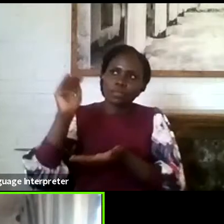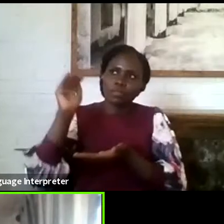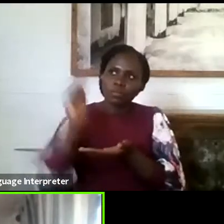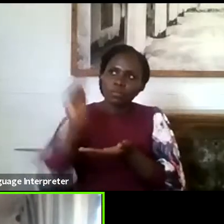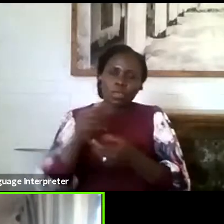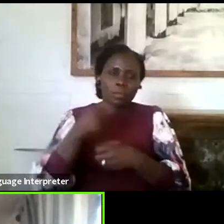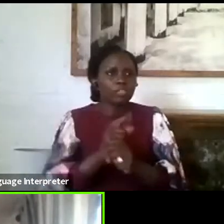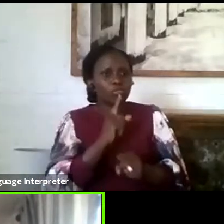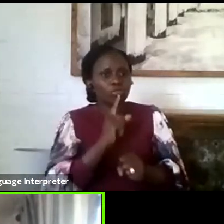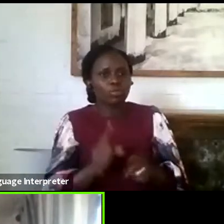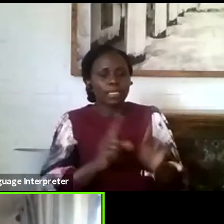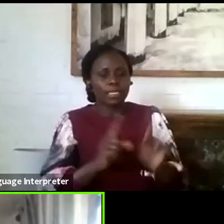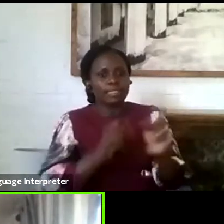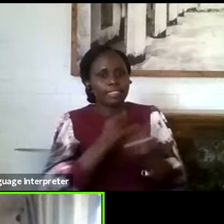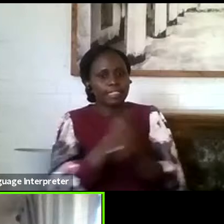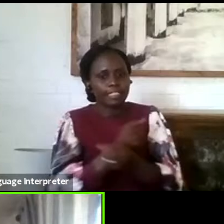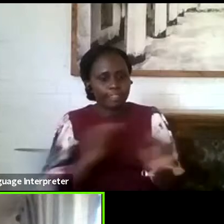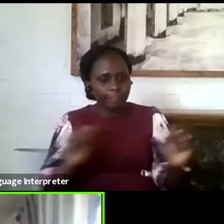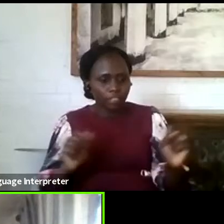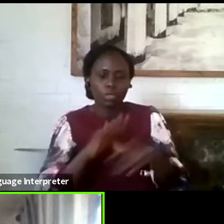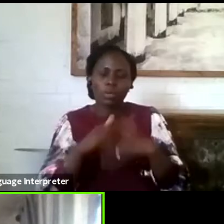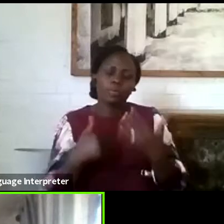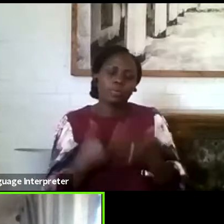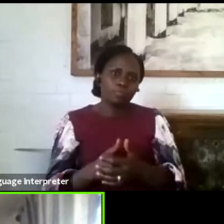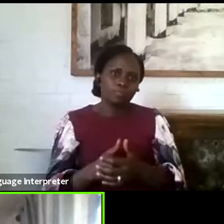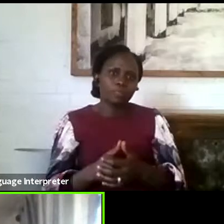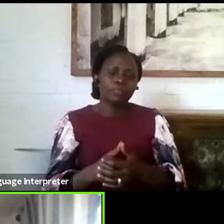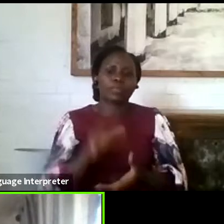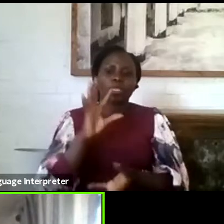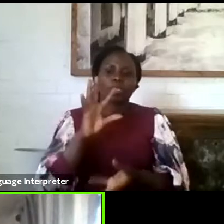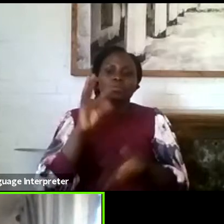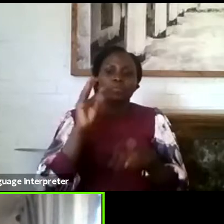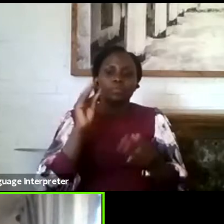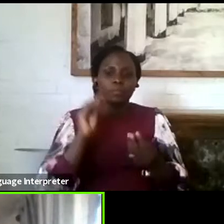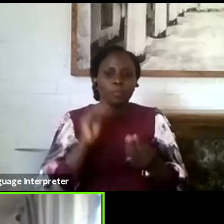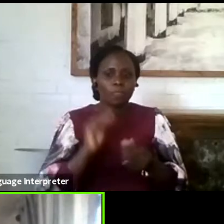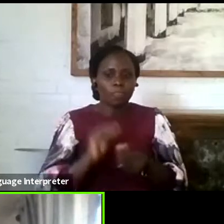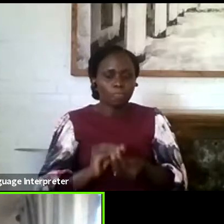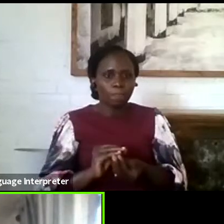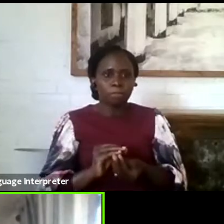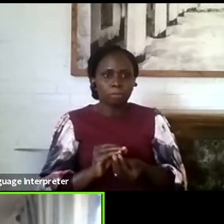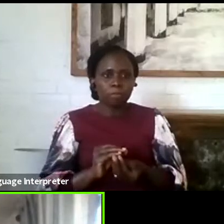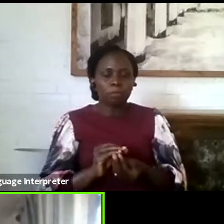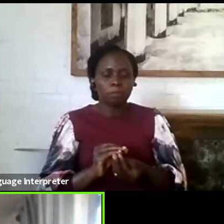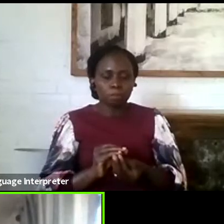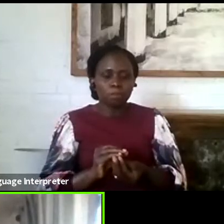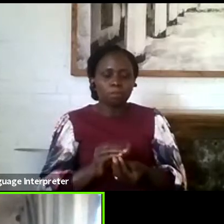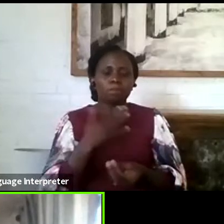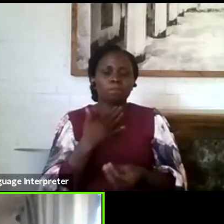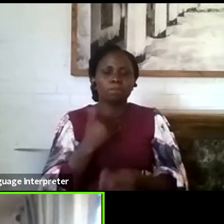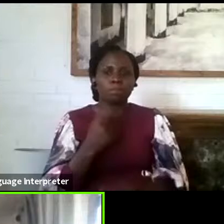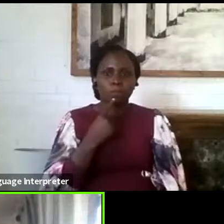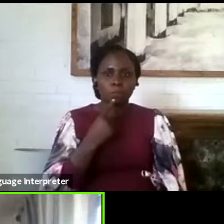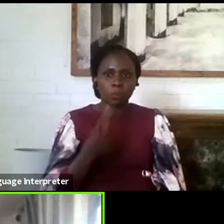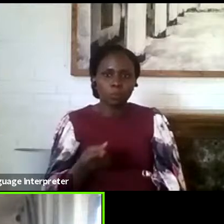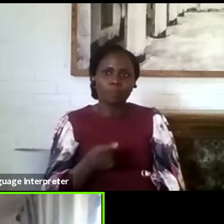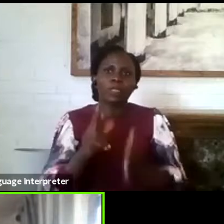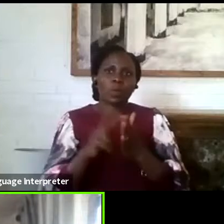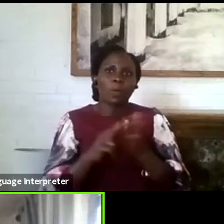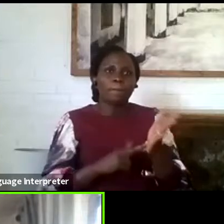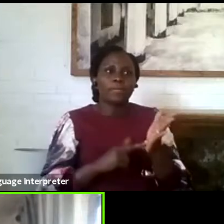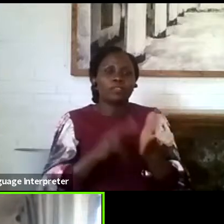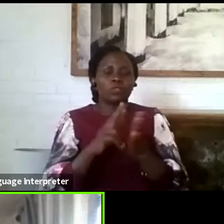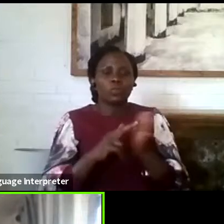all. In concluding, I would say recommendations or things to